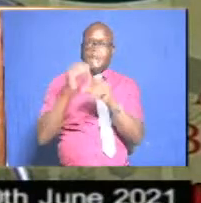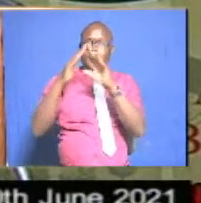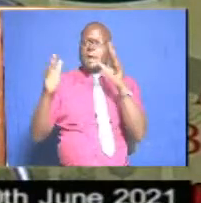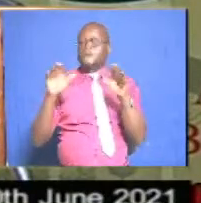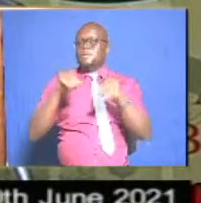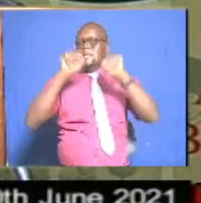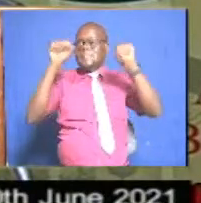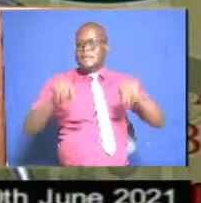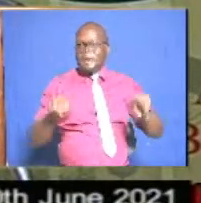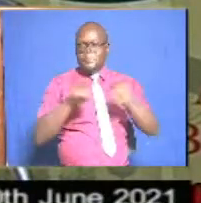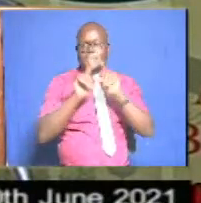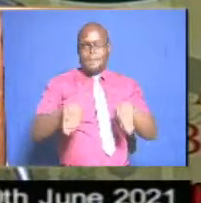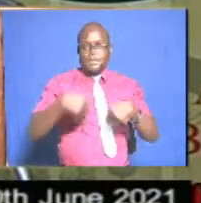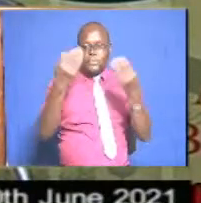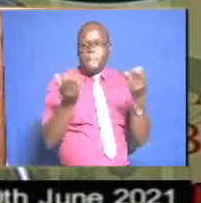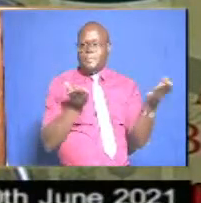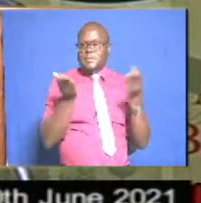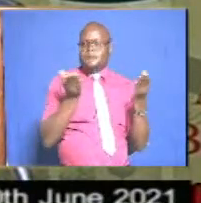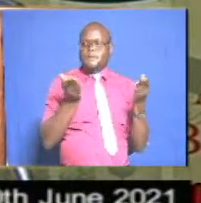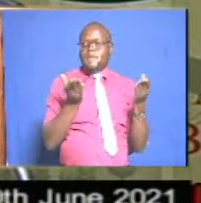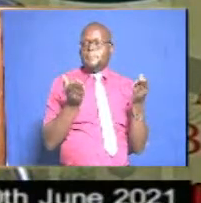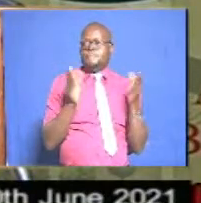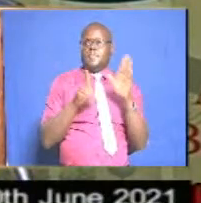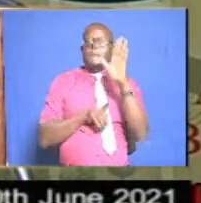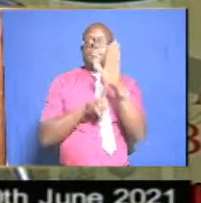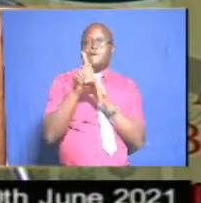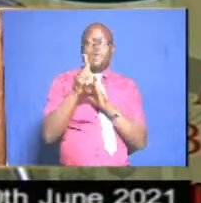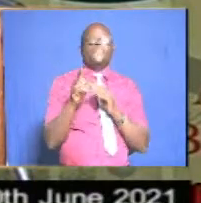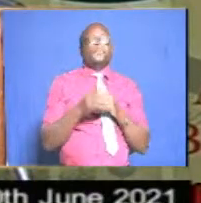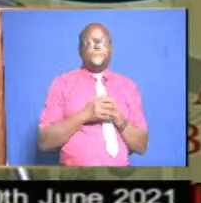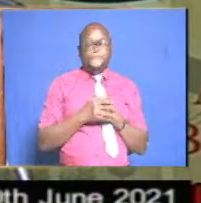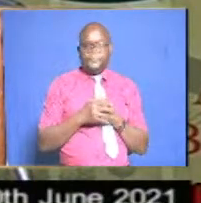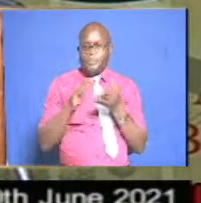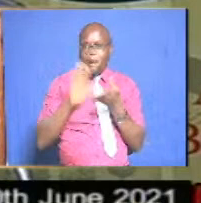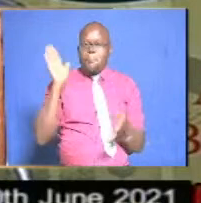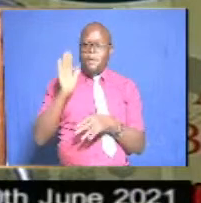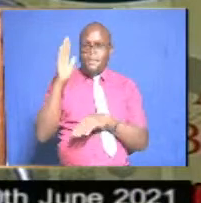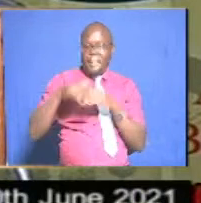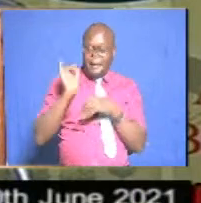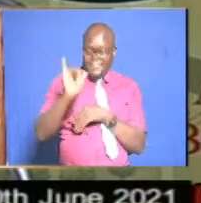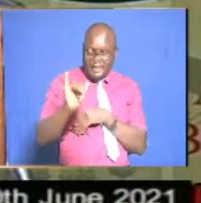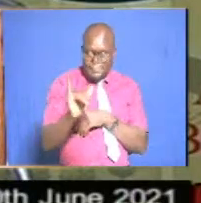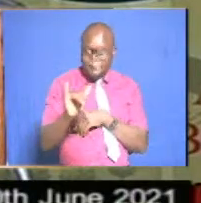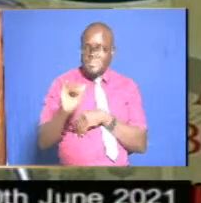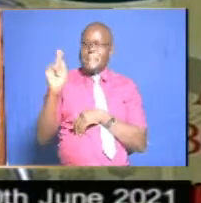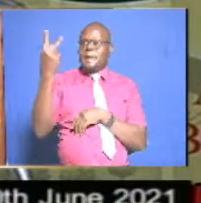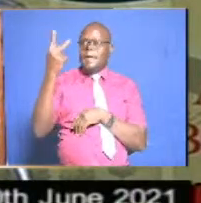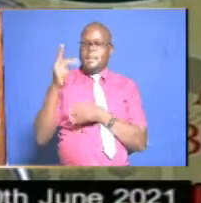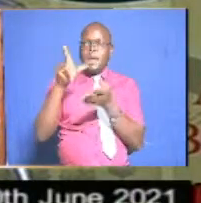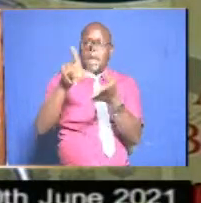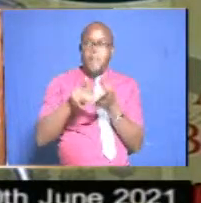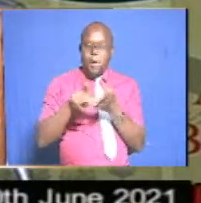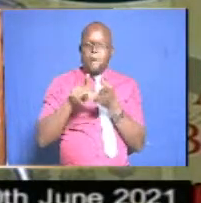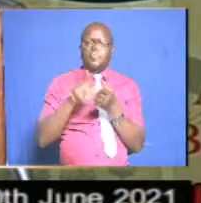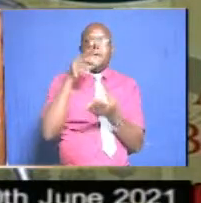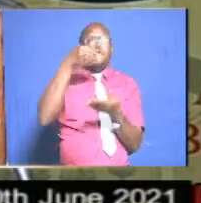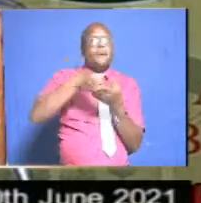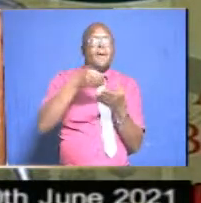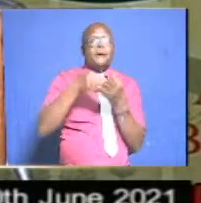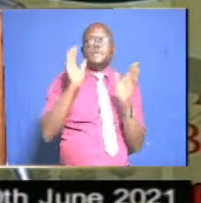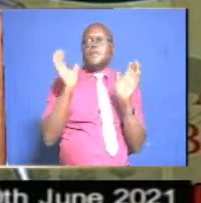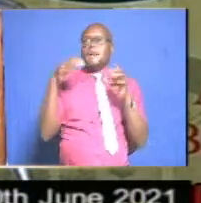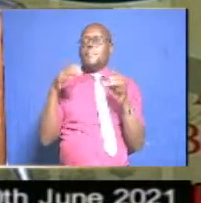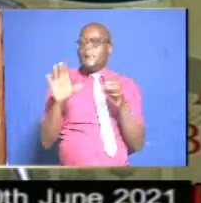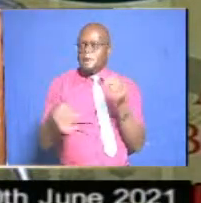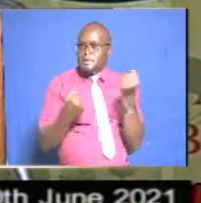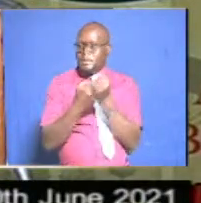basic infrastructure services to developers. Further, the Kenya Mortgage Refinance Company is supporting the